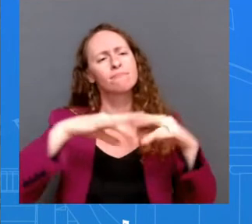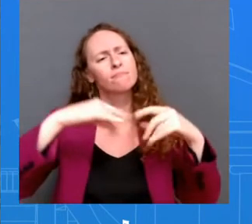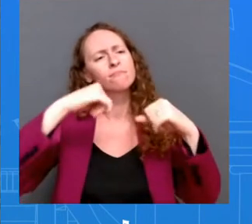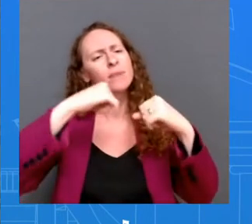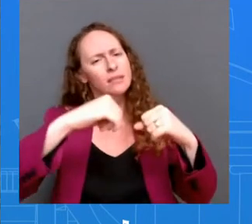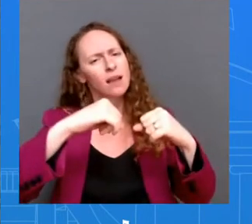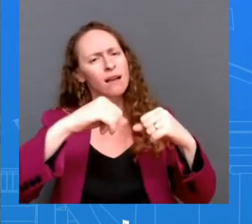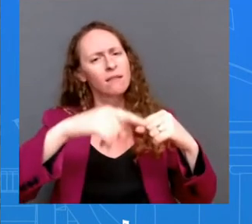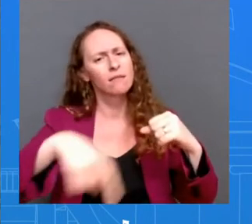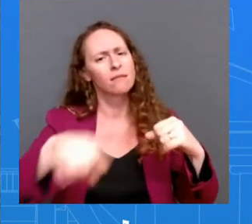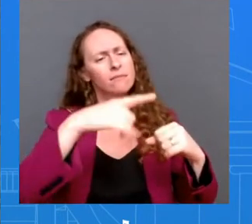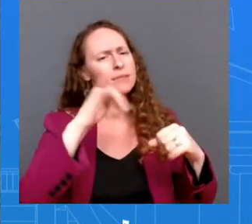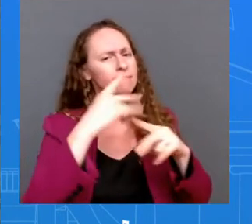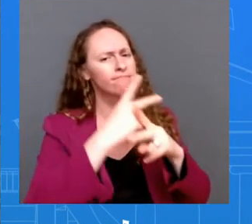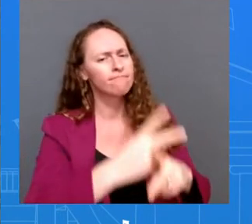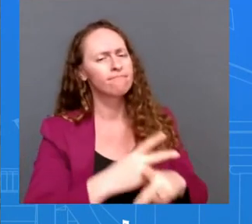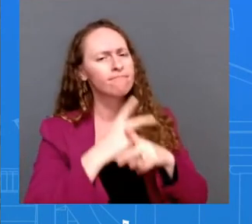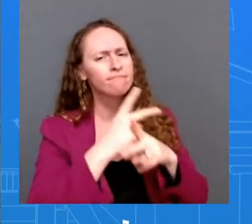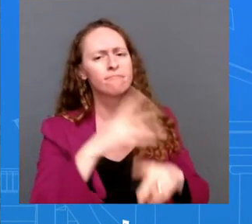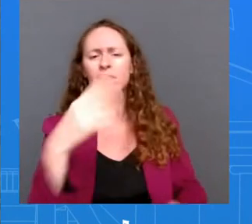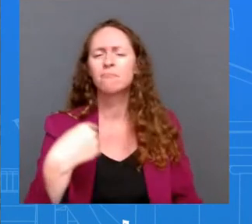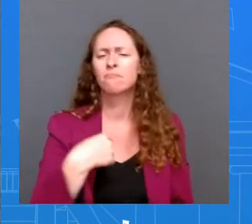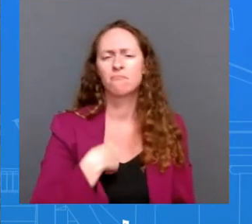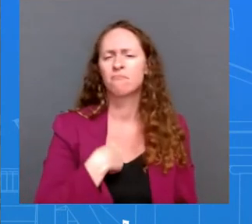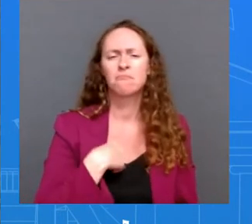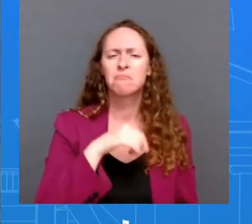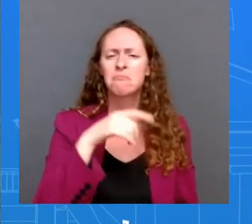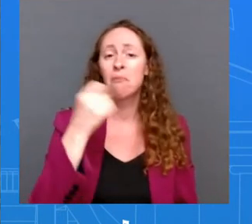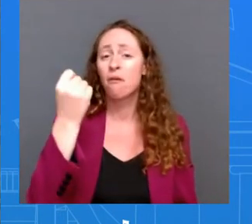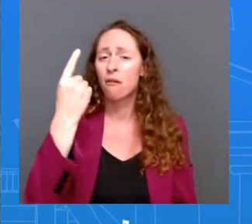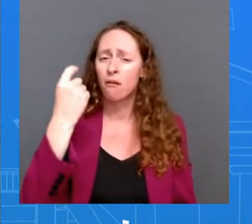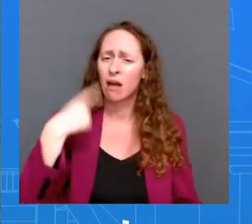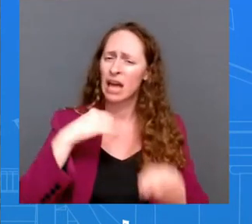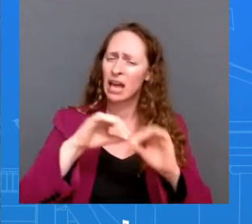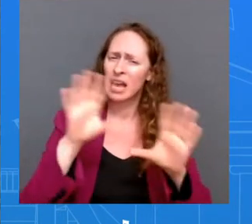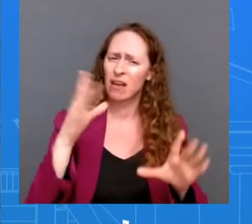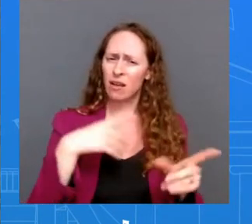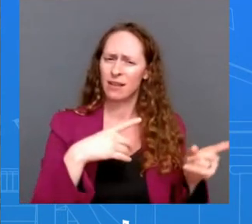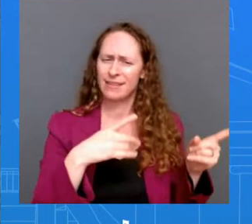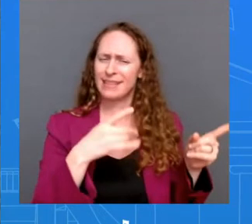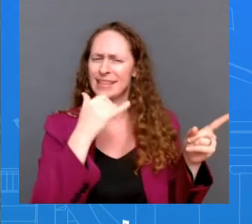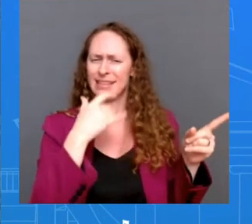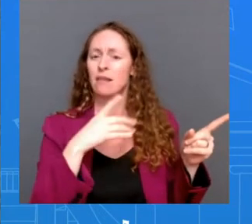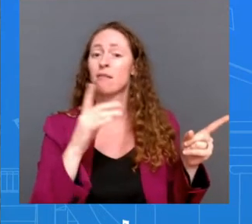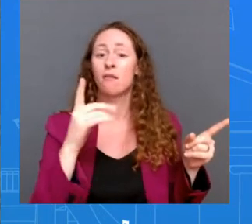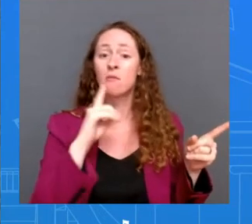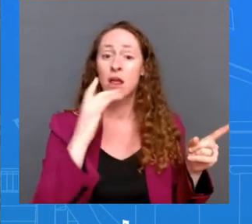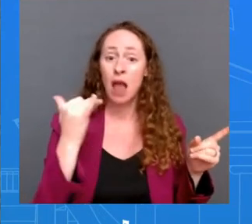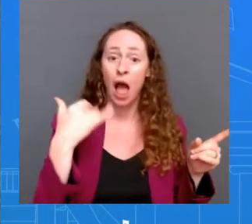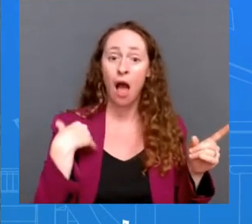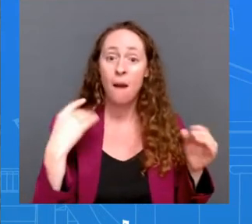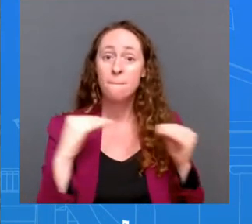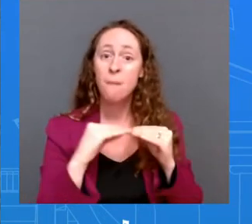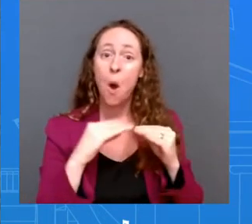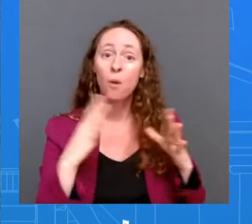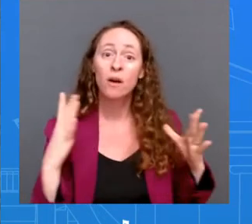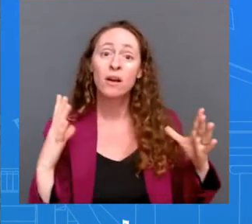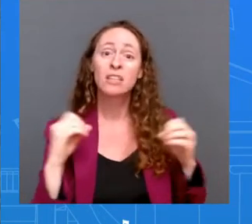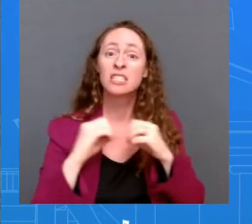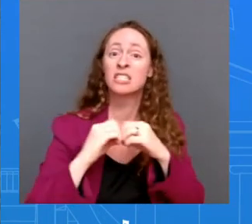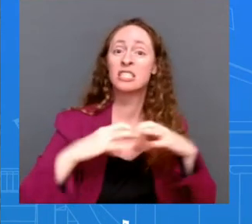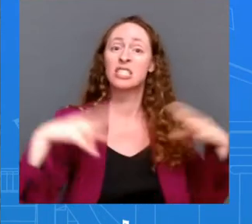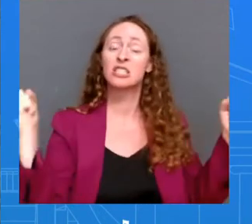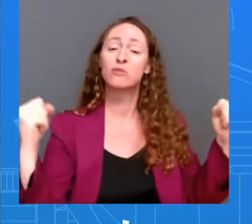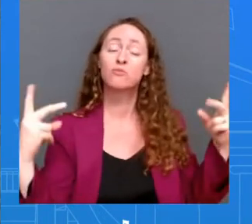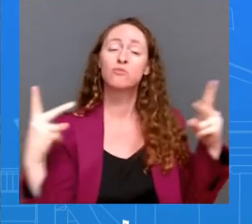to allow tensions to escalate further, which is why a long-planned Minuteman III ICBM